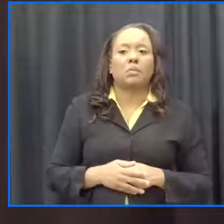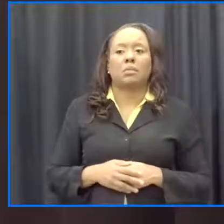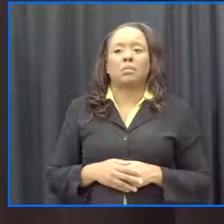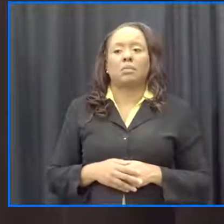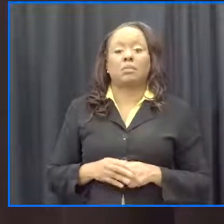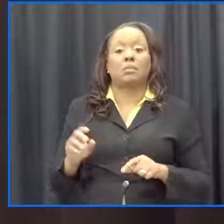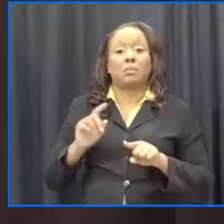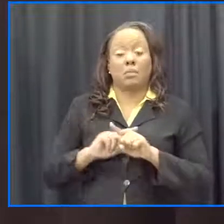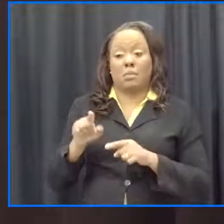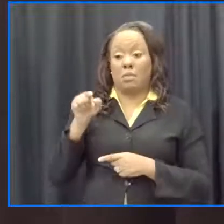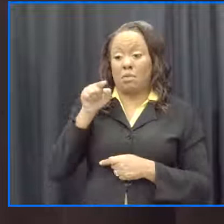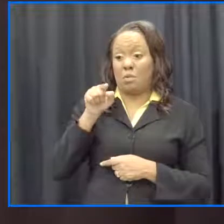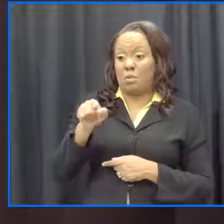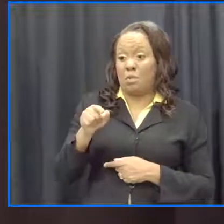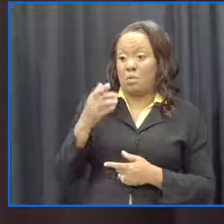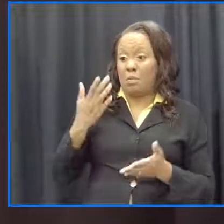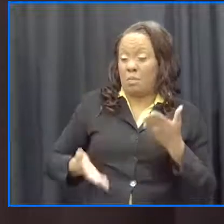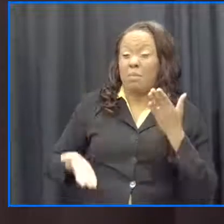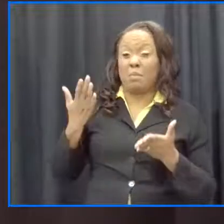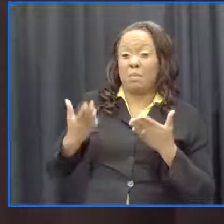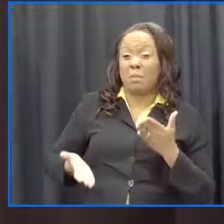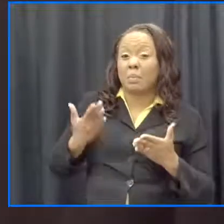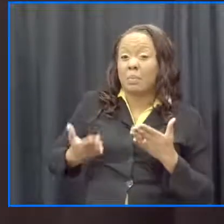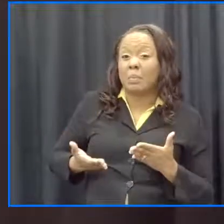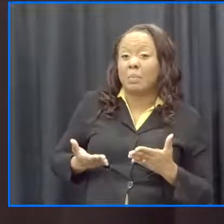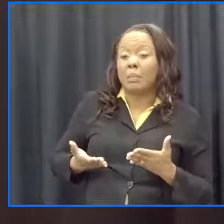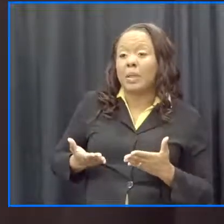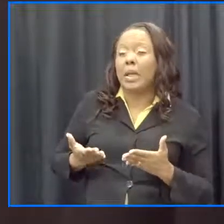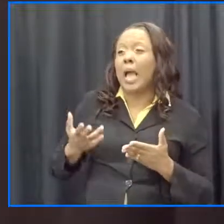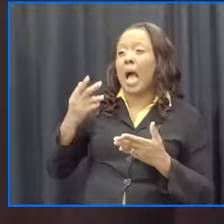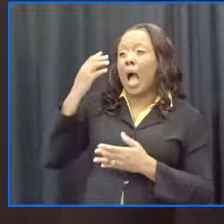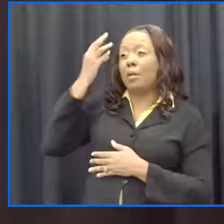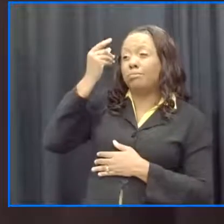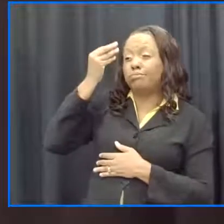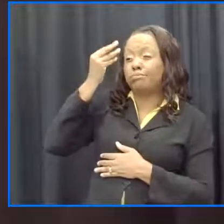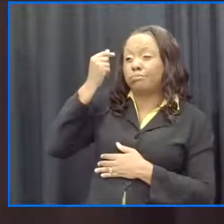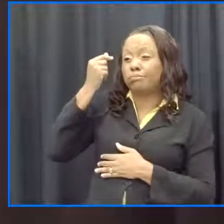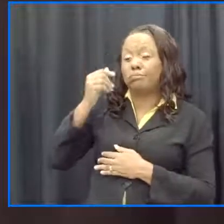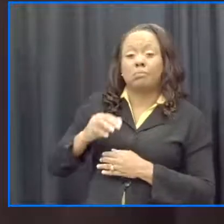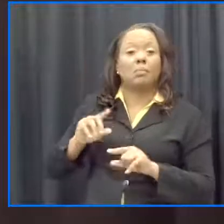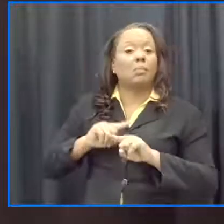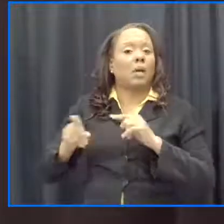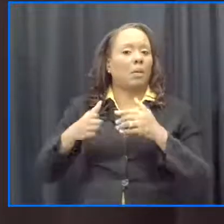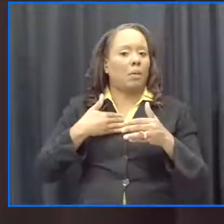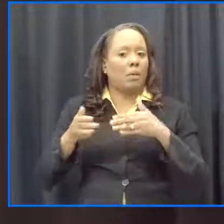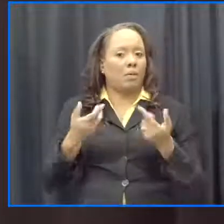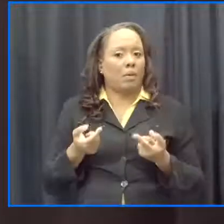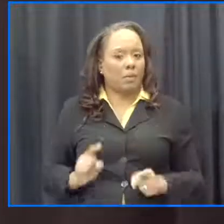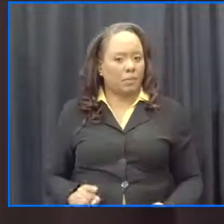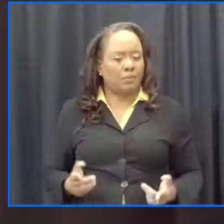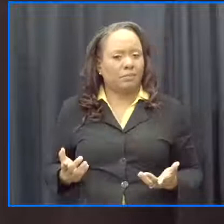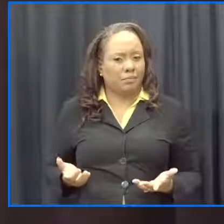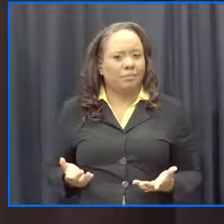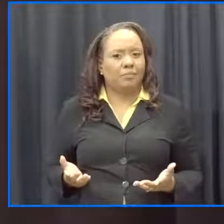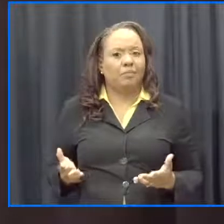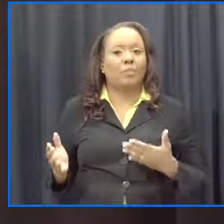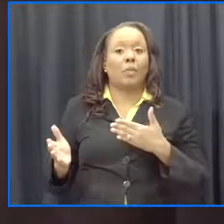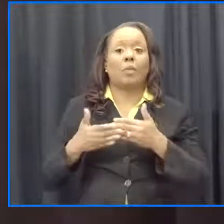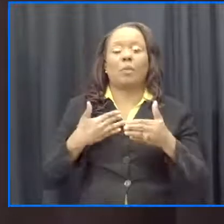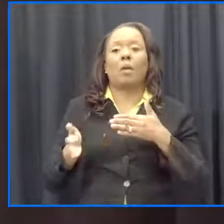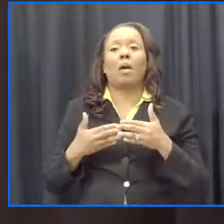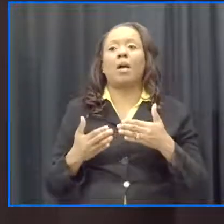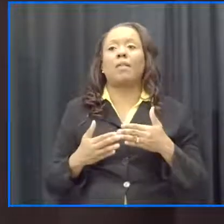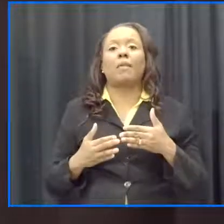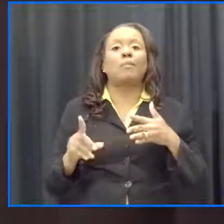Master, best may deem. But whatsoe'er of ours you keep, whatever